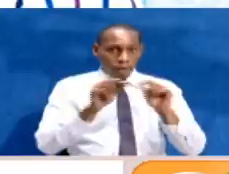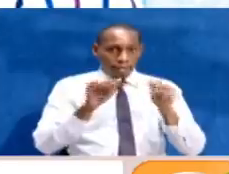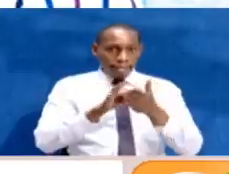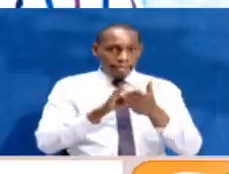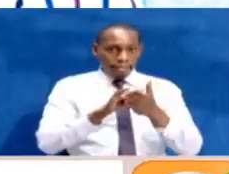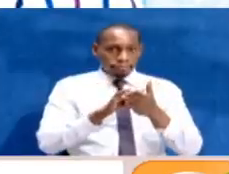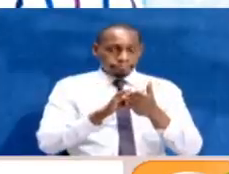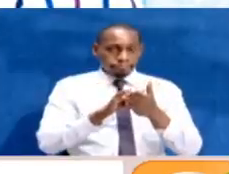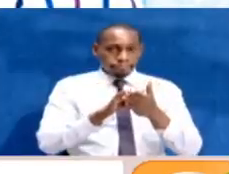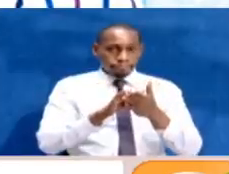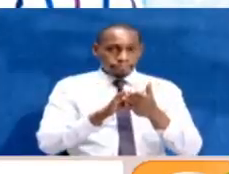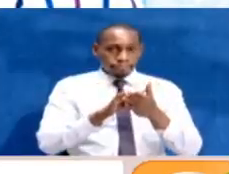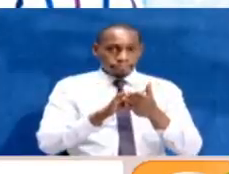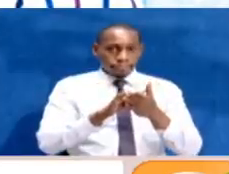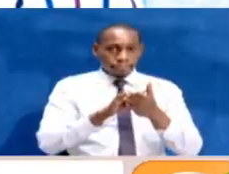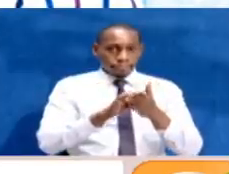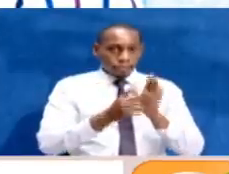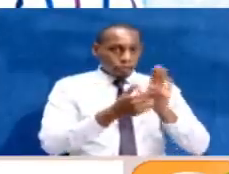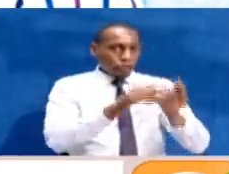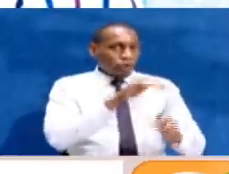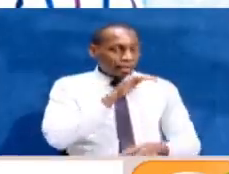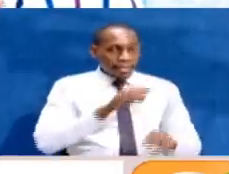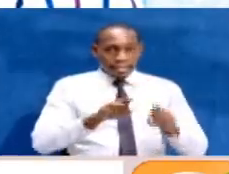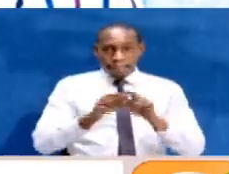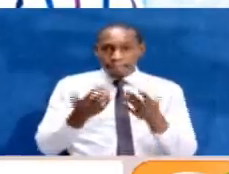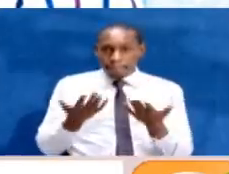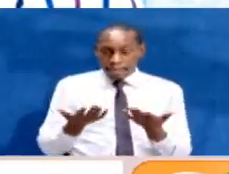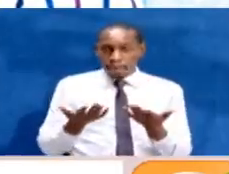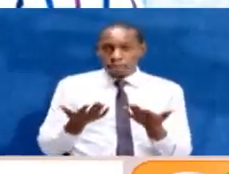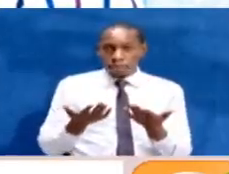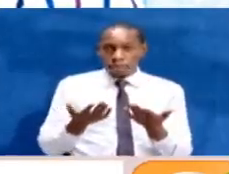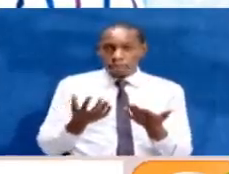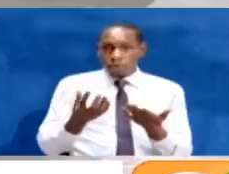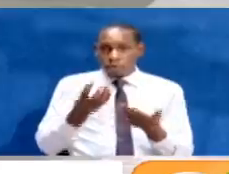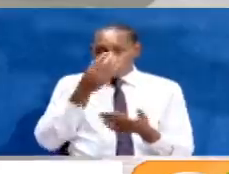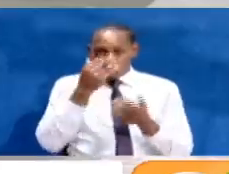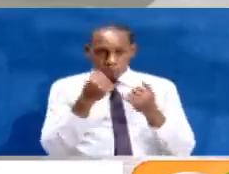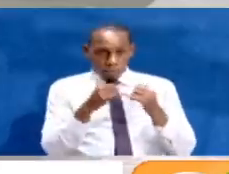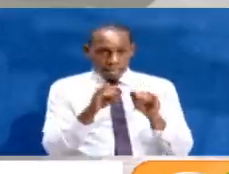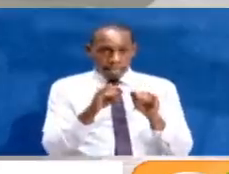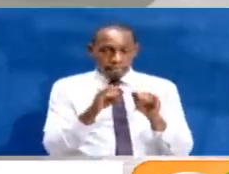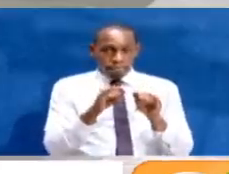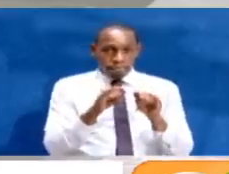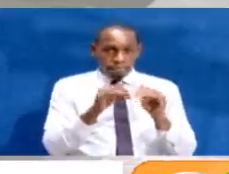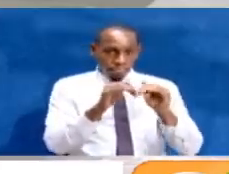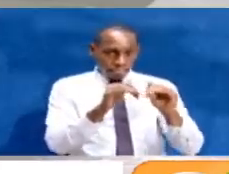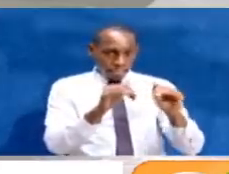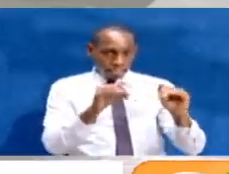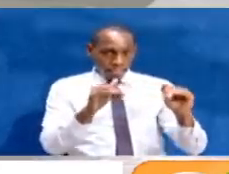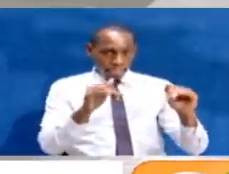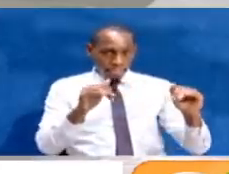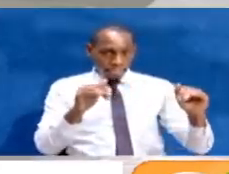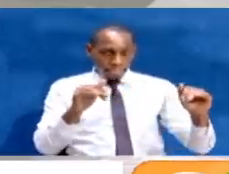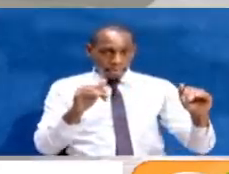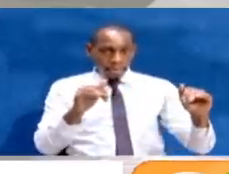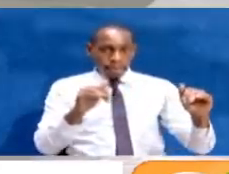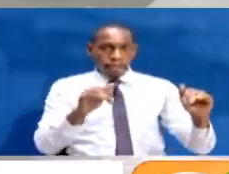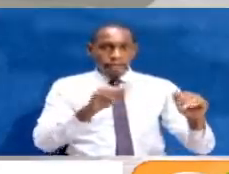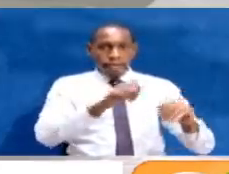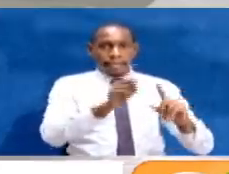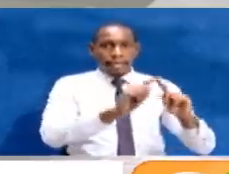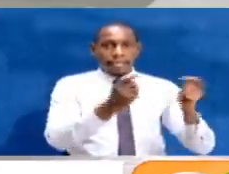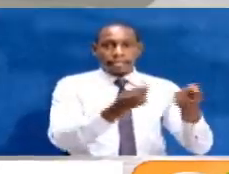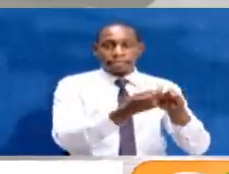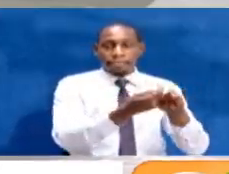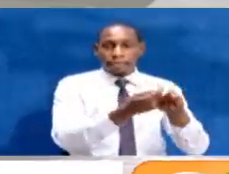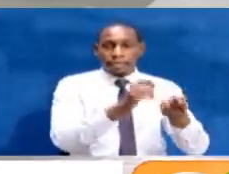which he refers to the ODM leader, but I think even in terms of attempting to decouple him from the rest of this